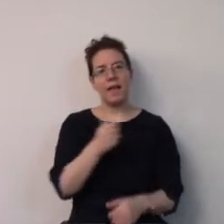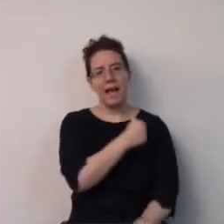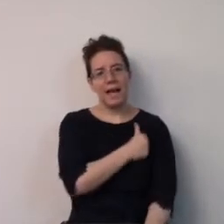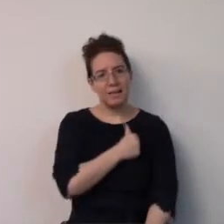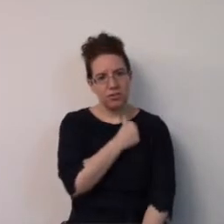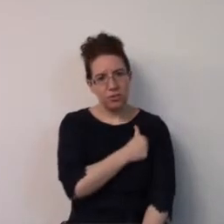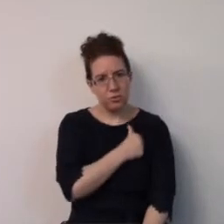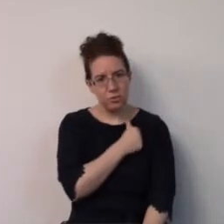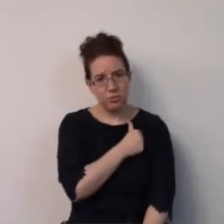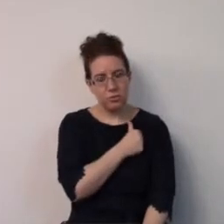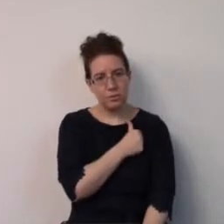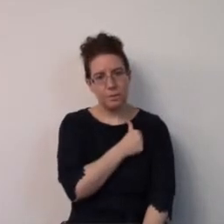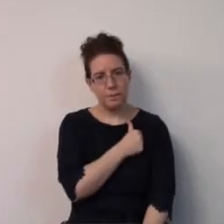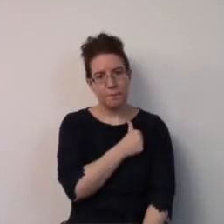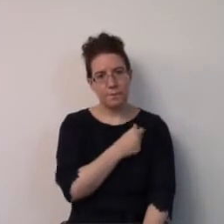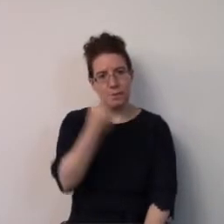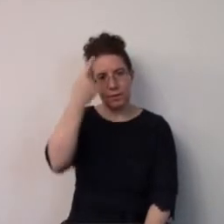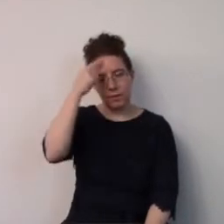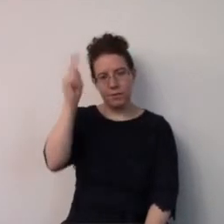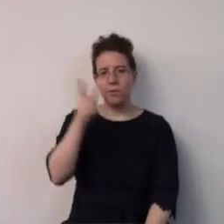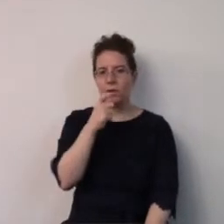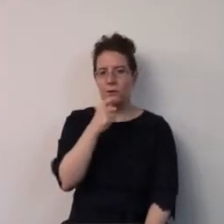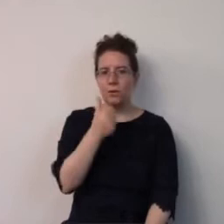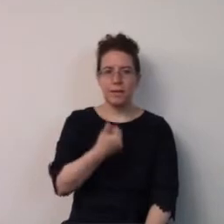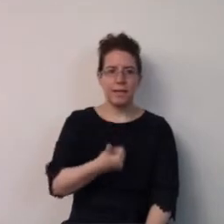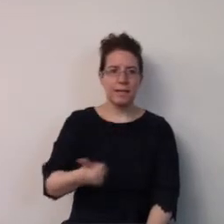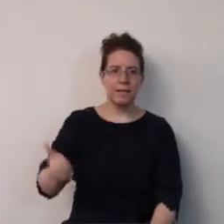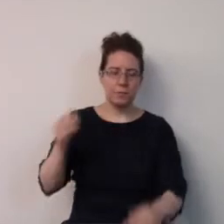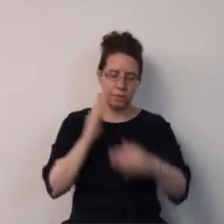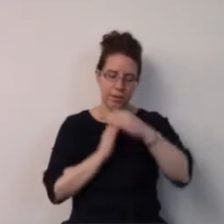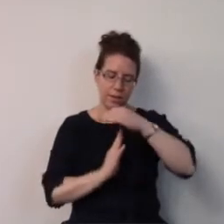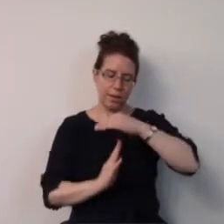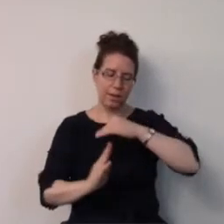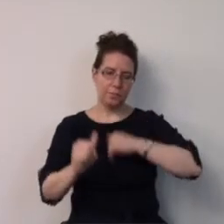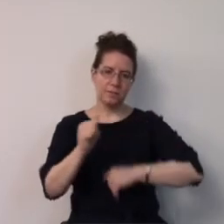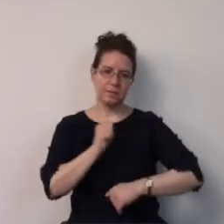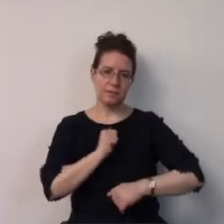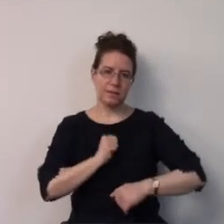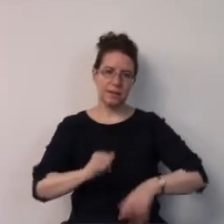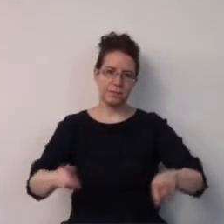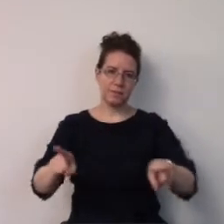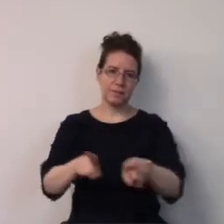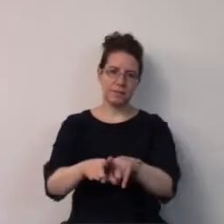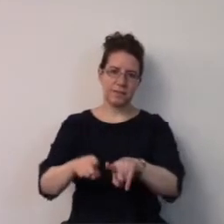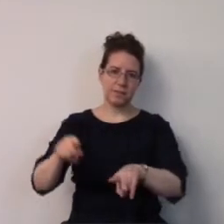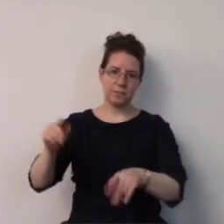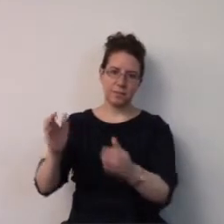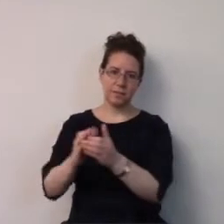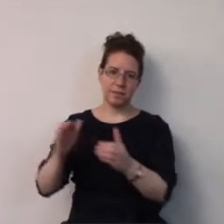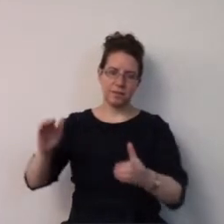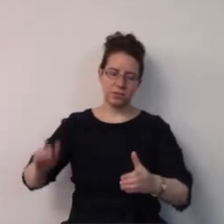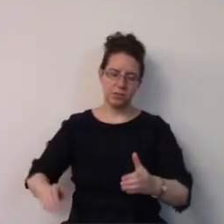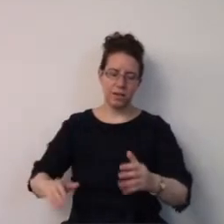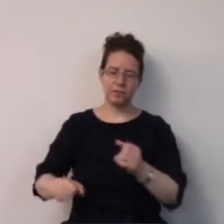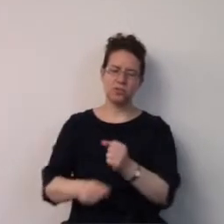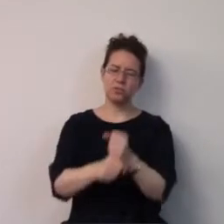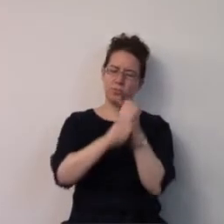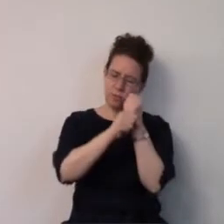The greatest, one of the greatest men that ever was, the greatest king. This is why God blessed him to be